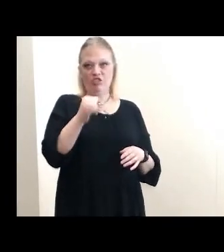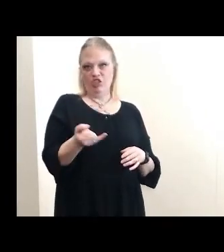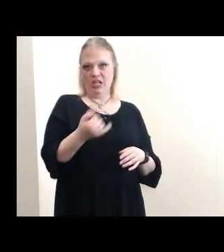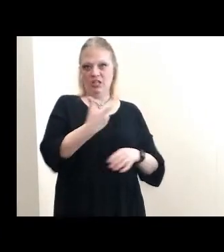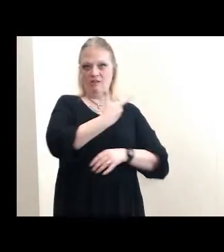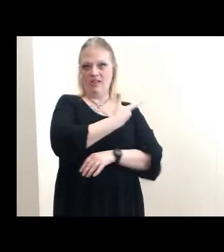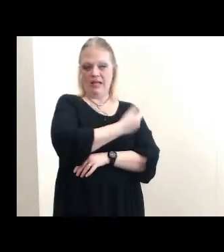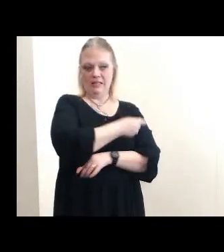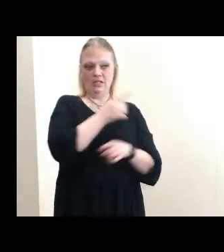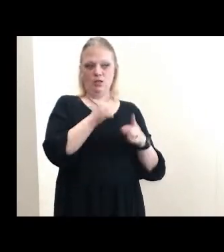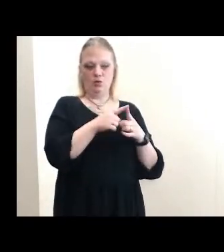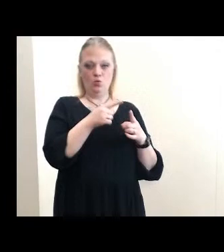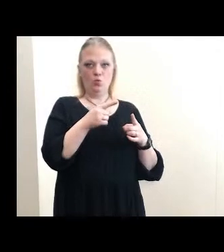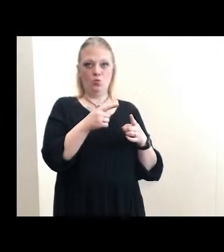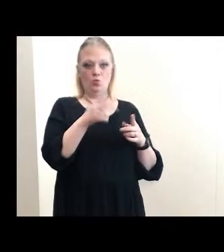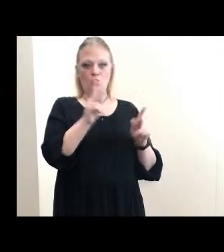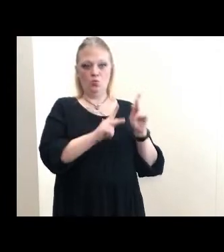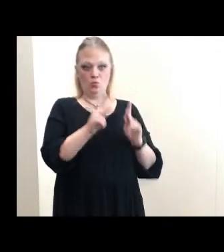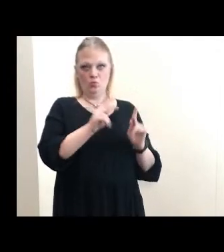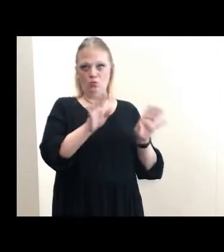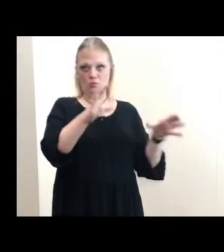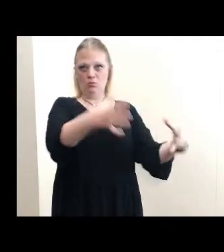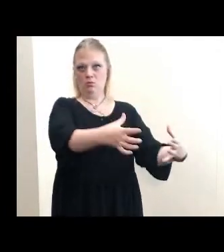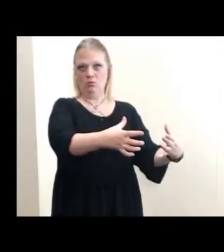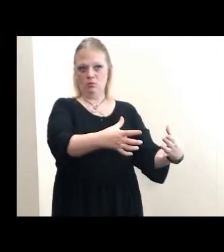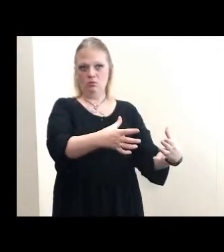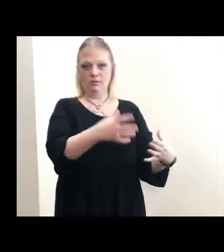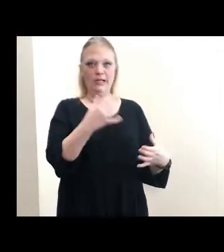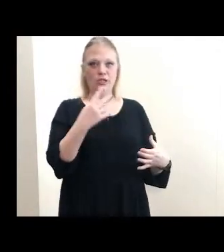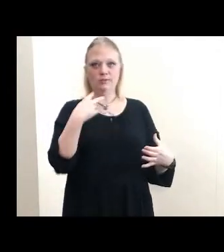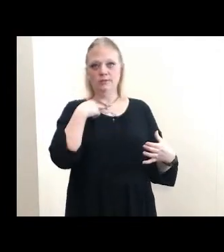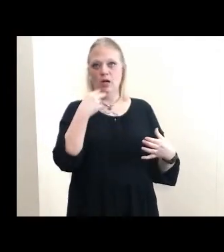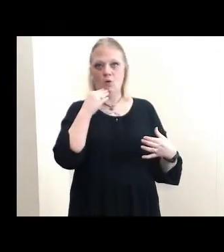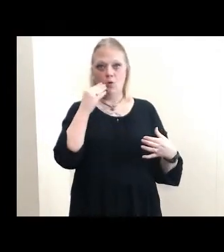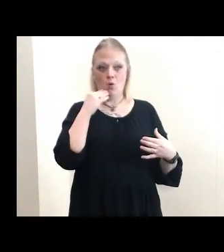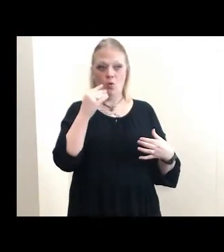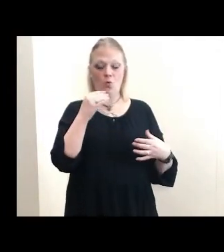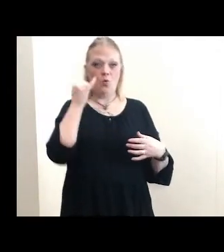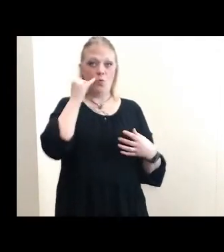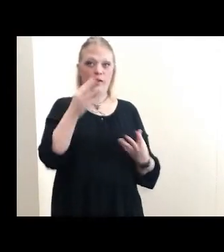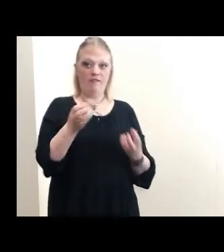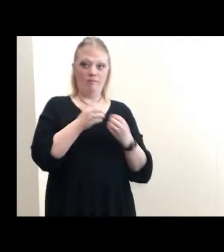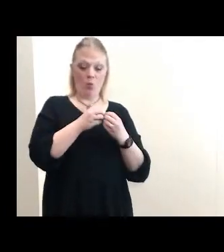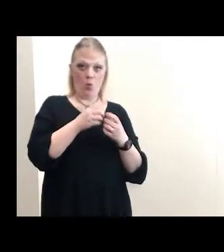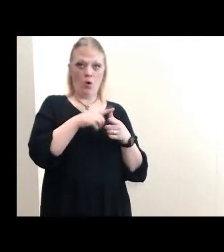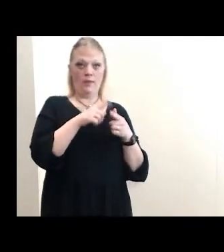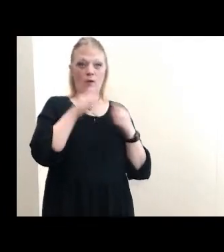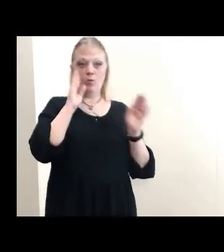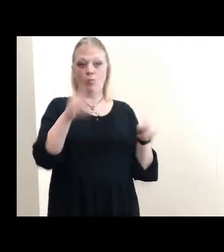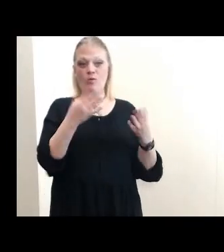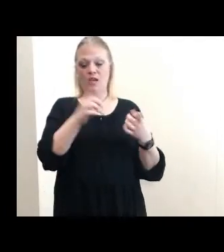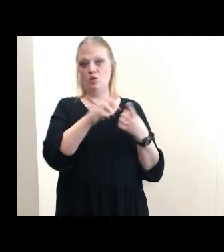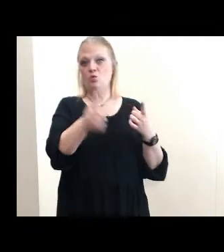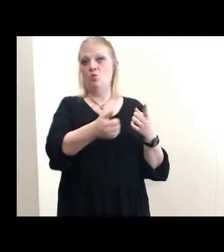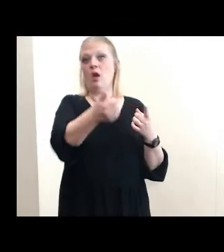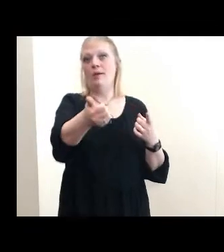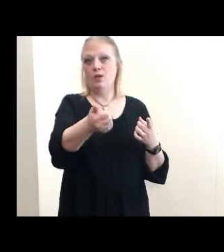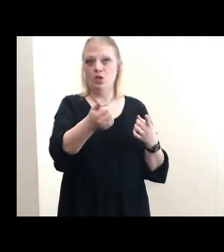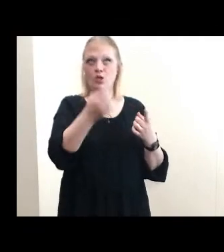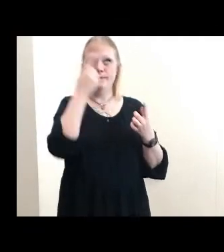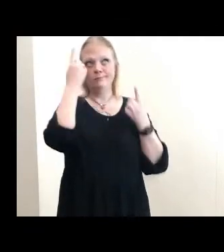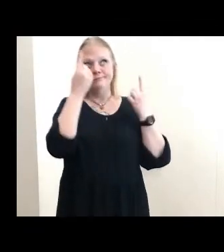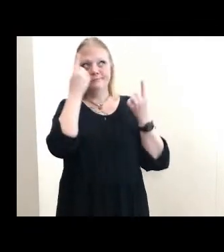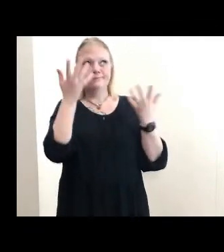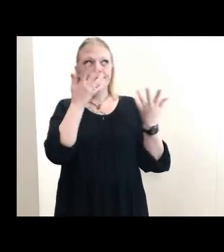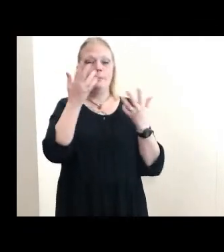Johnson vaccine to the homebound community, and as we get more of those, we will also be providing them to others at what would be considered